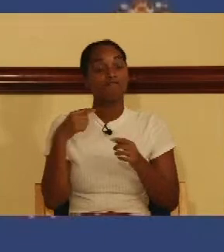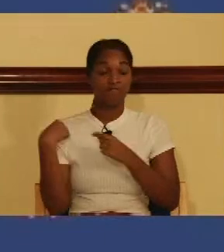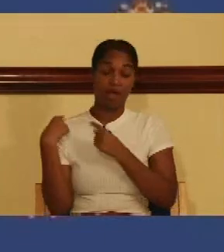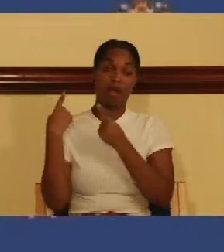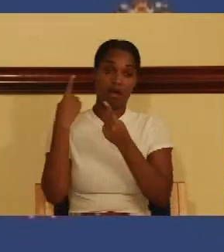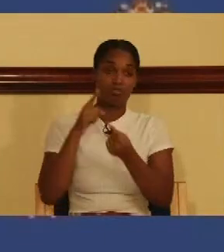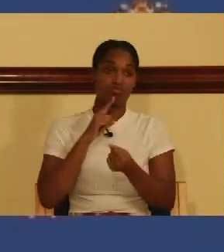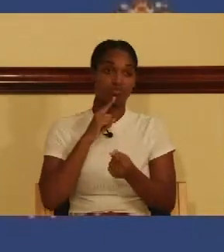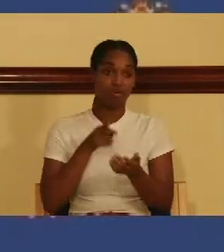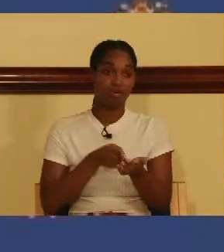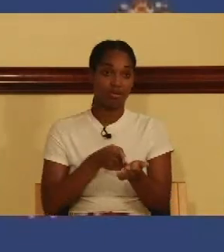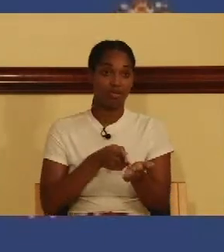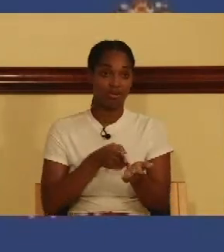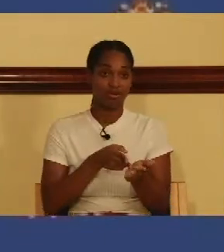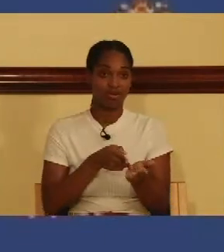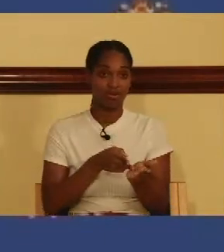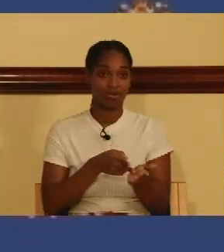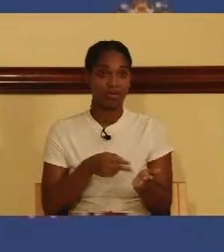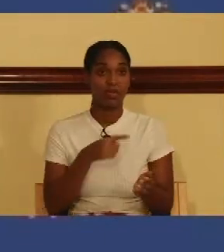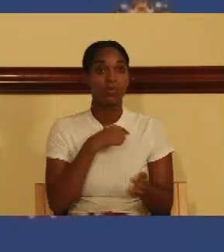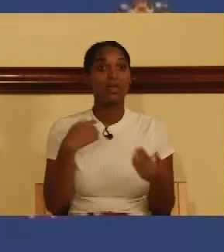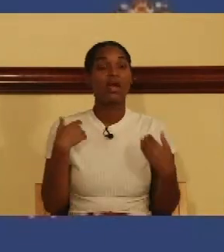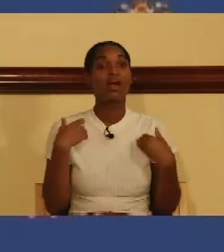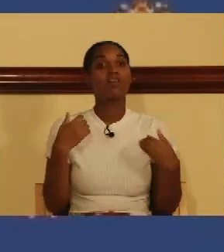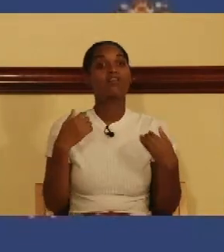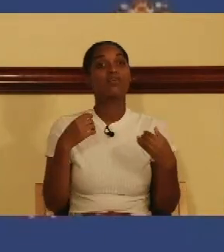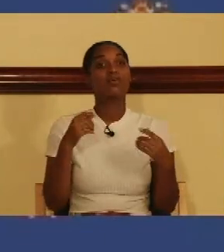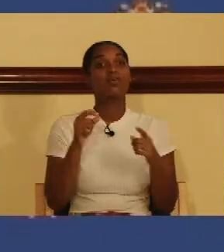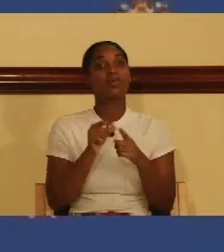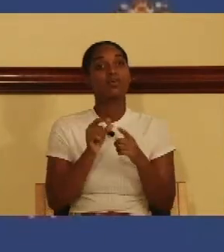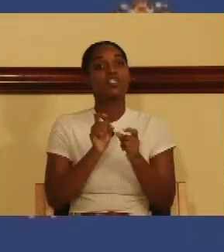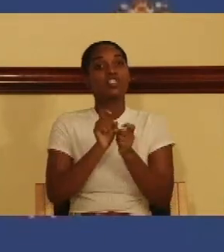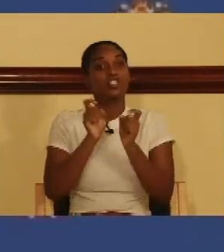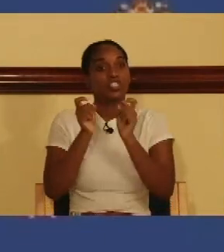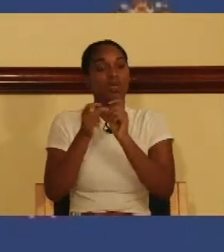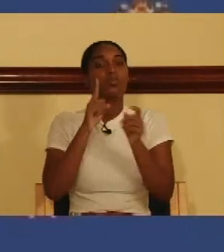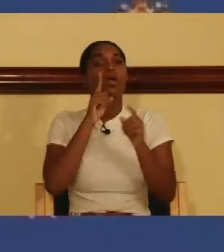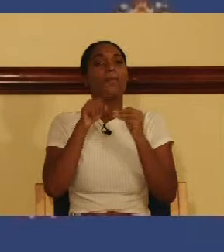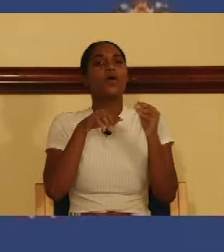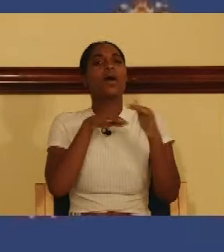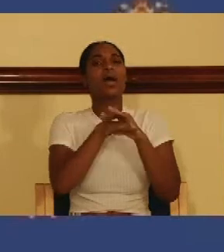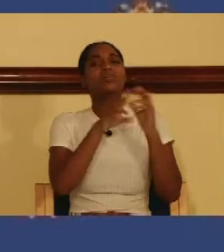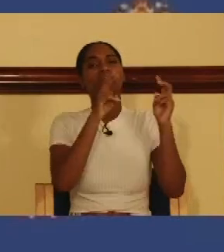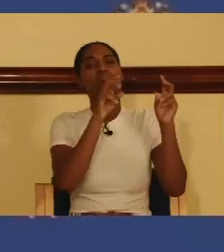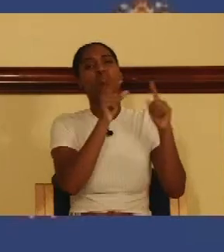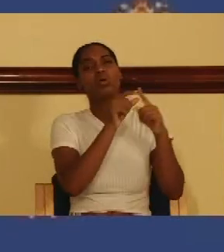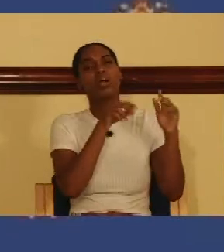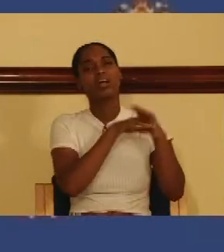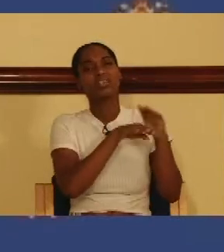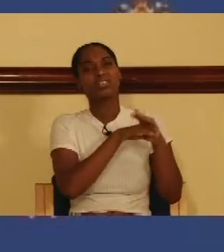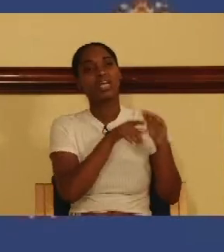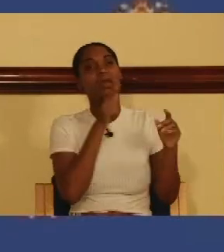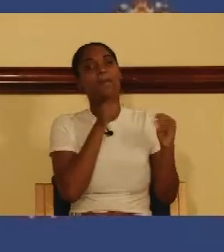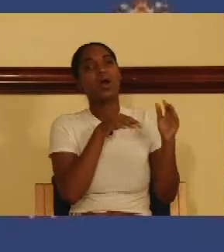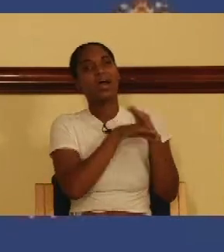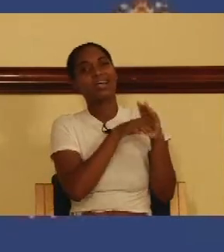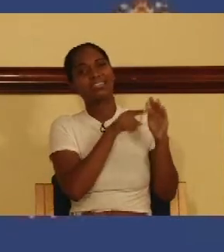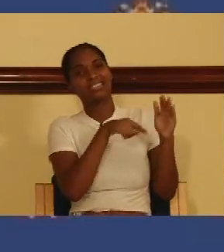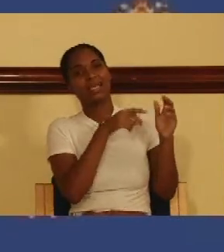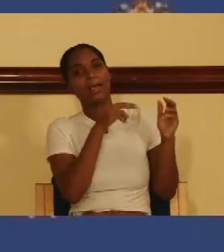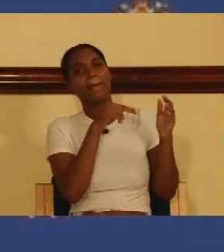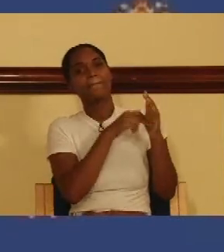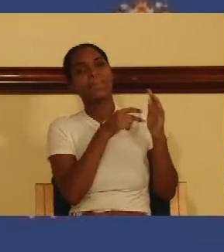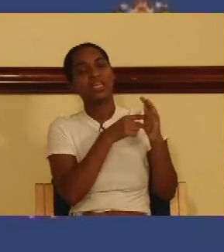further to go. We have been working, and you speak about access, and many persons, when they speak about access, they think of